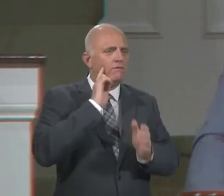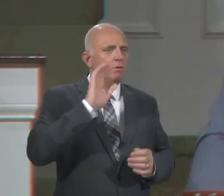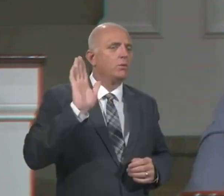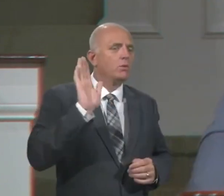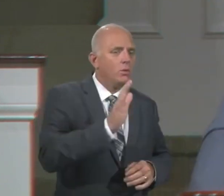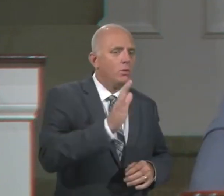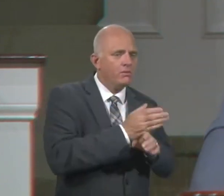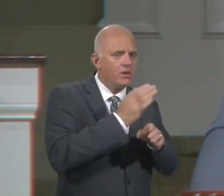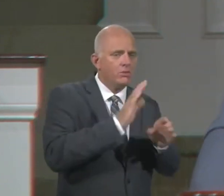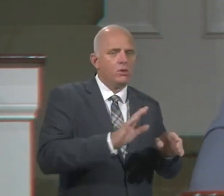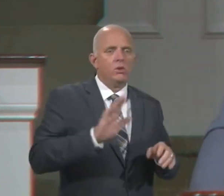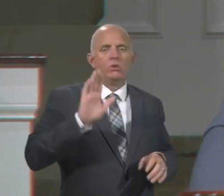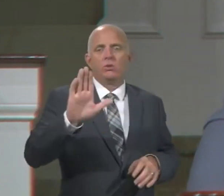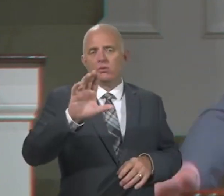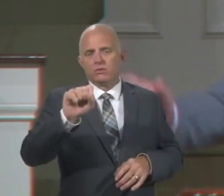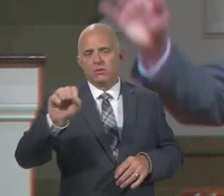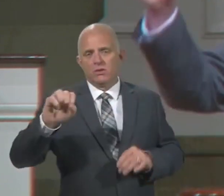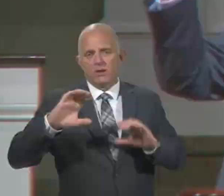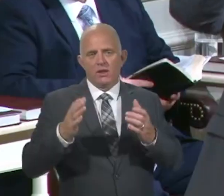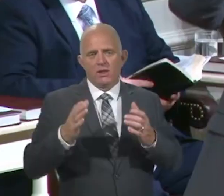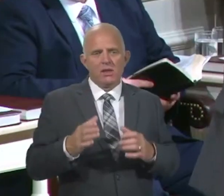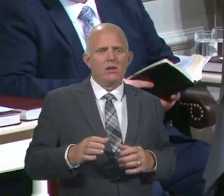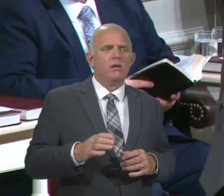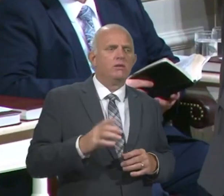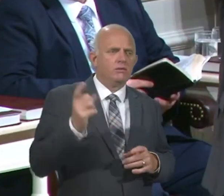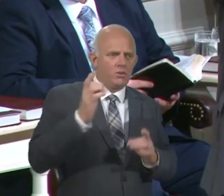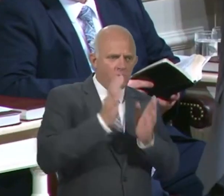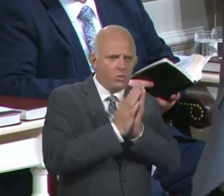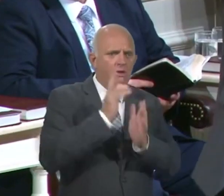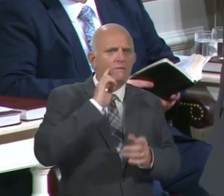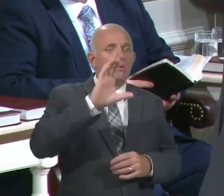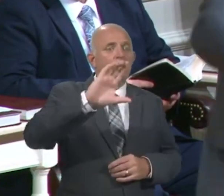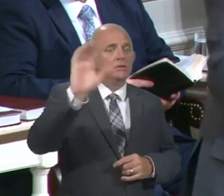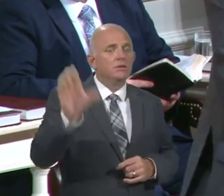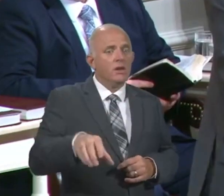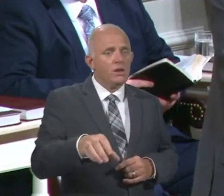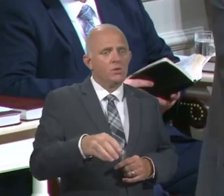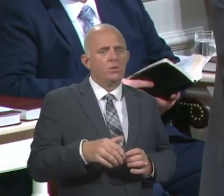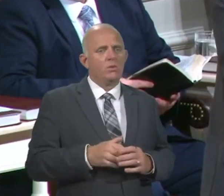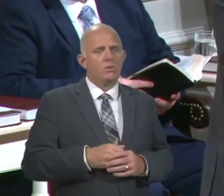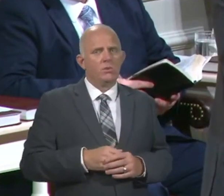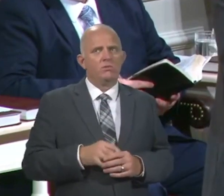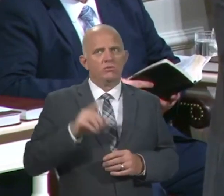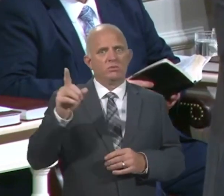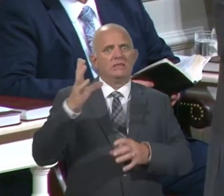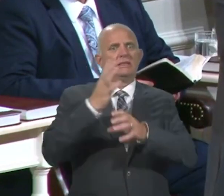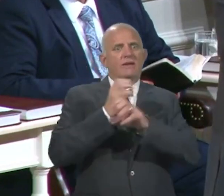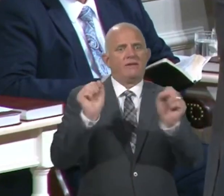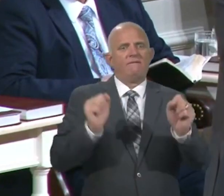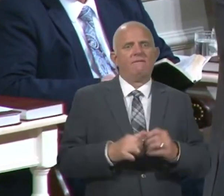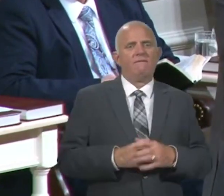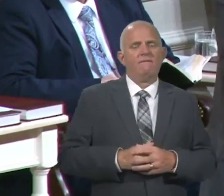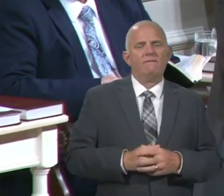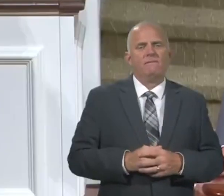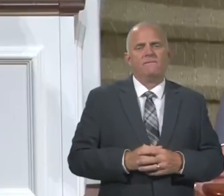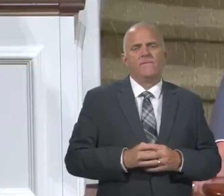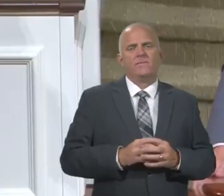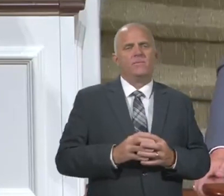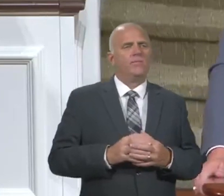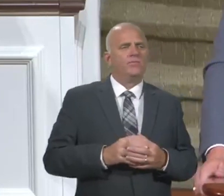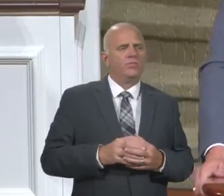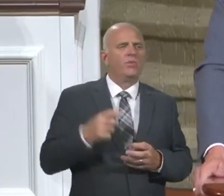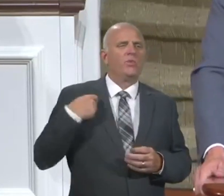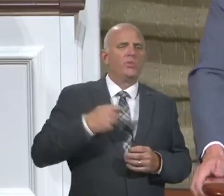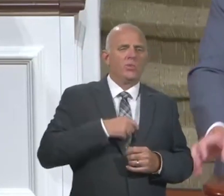class. Someone needs to pray for Chicago, that Chicago would be saved. We need to pray